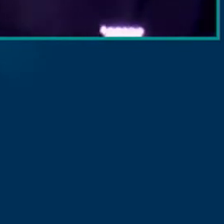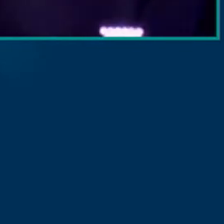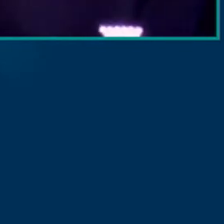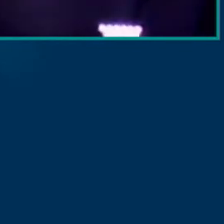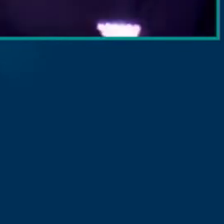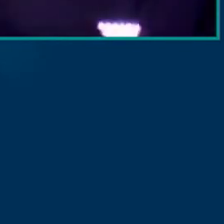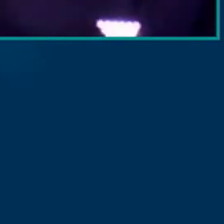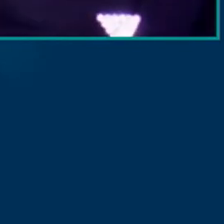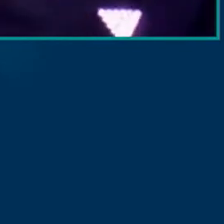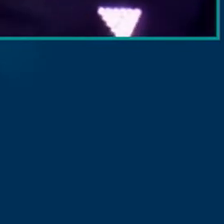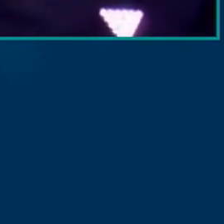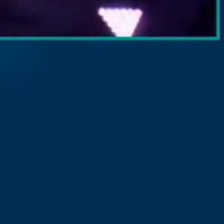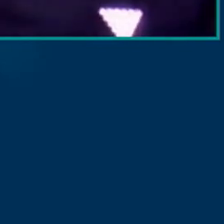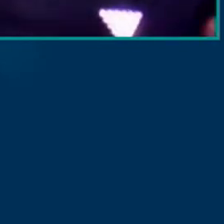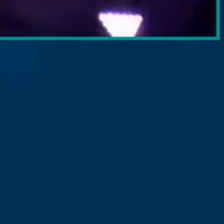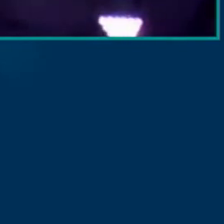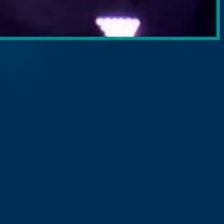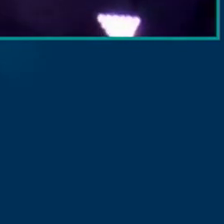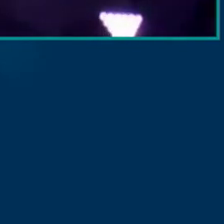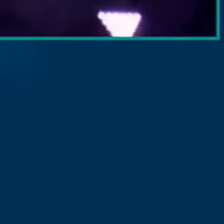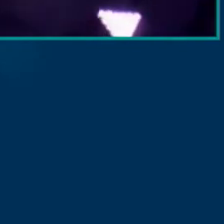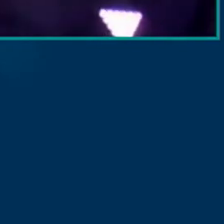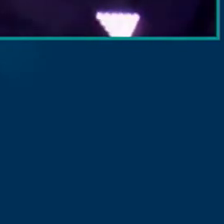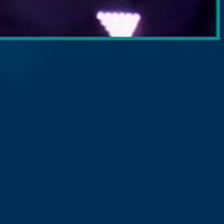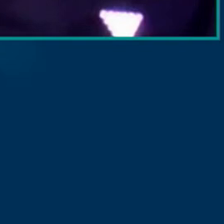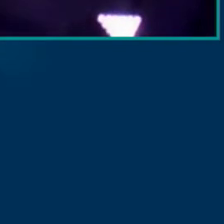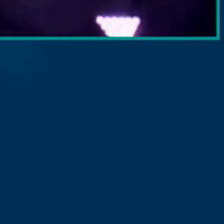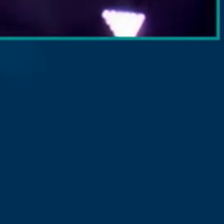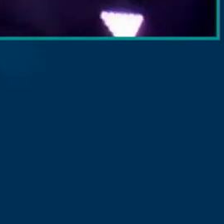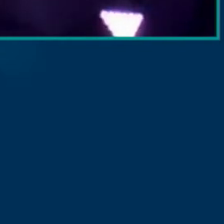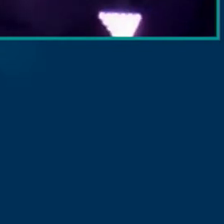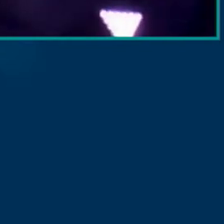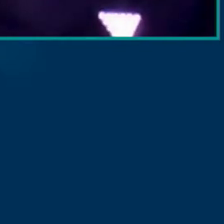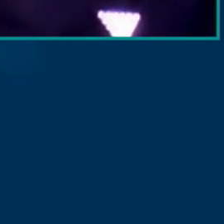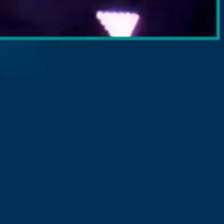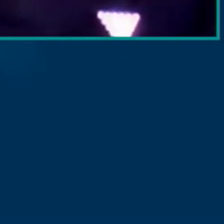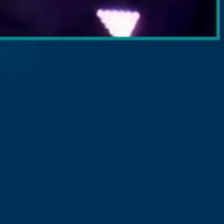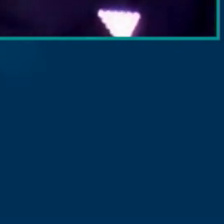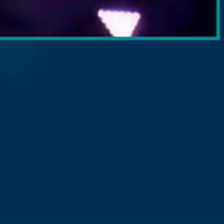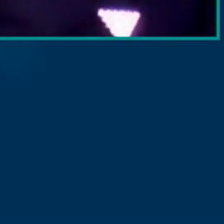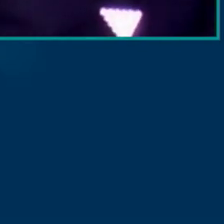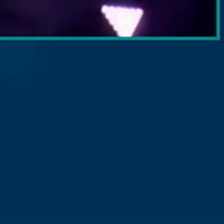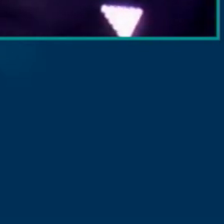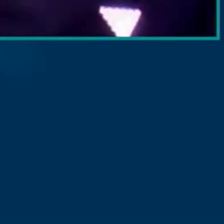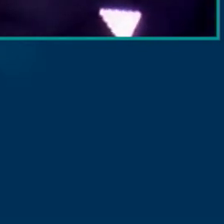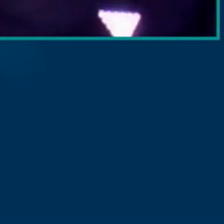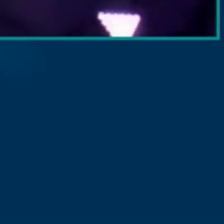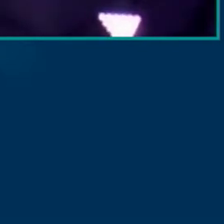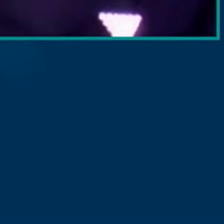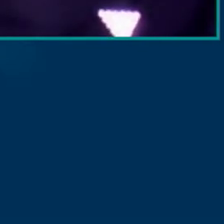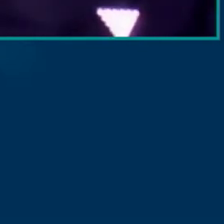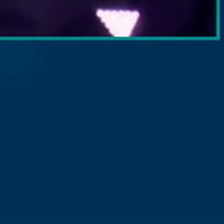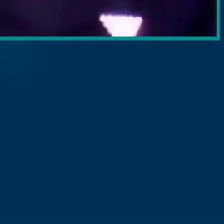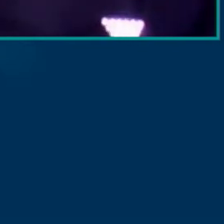Australia, and Great Britain. We have already